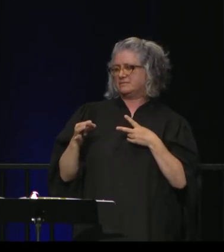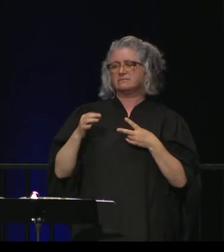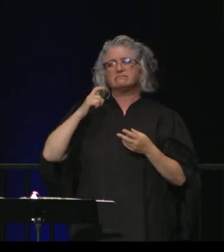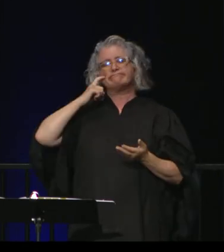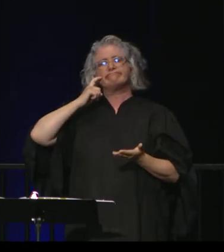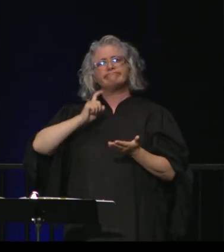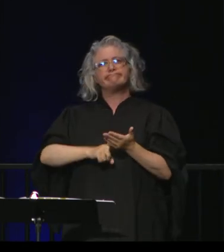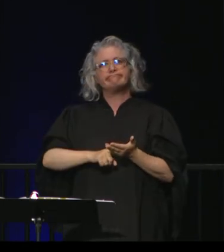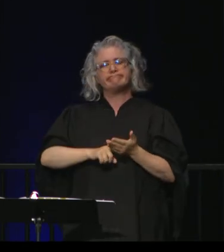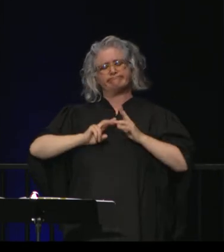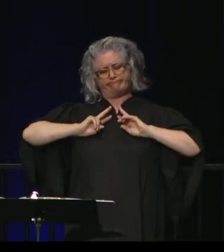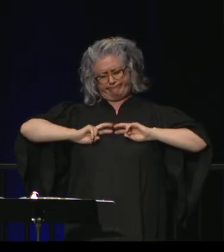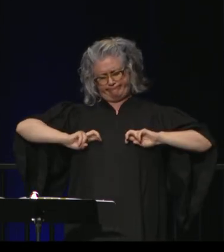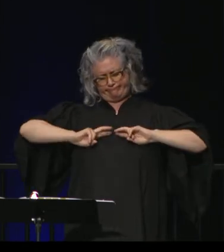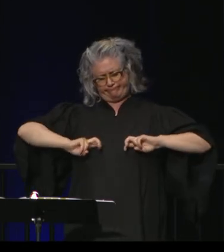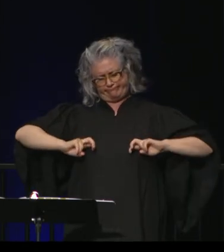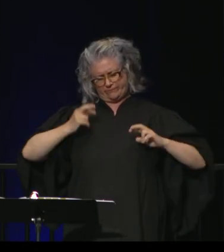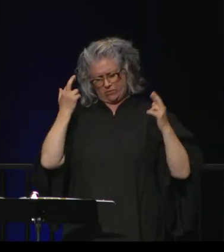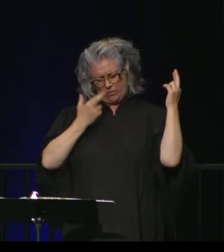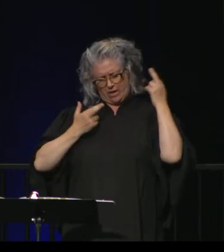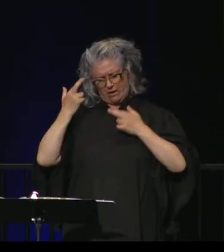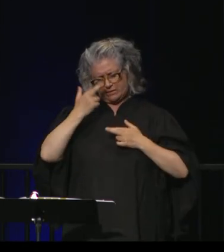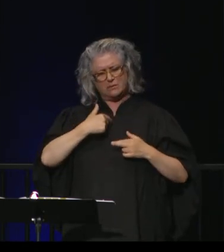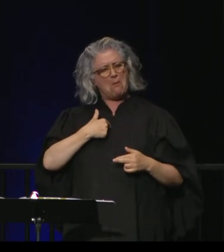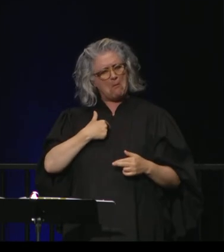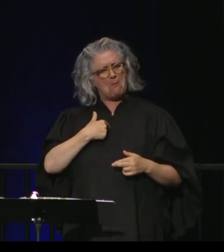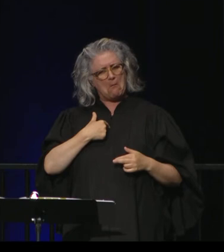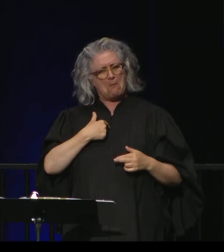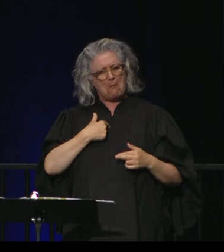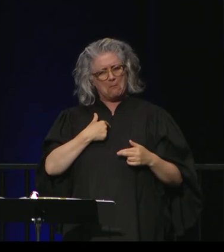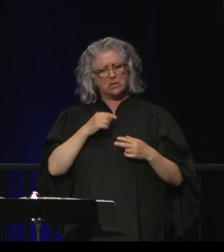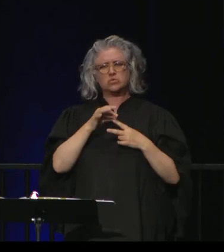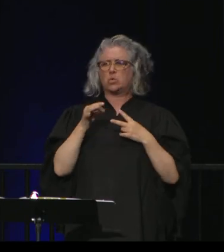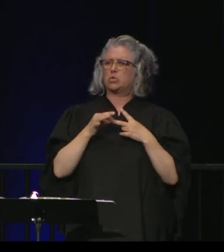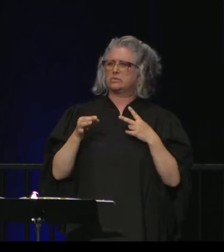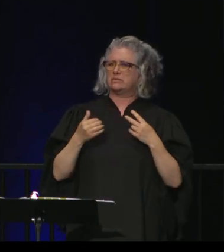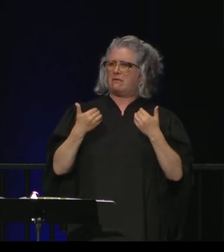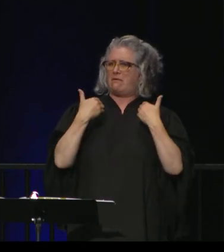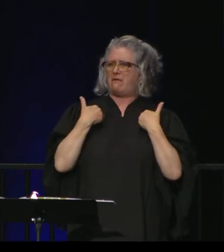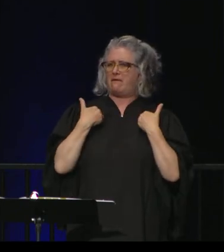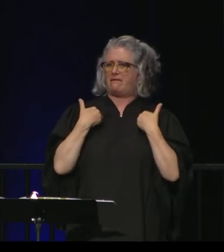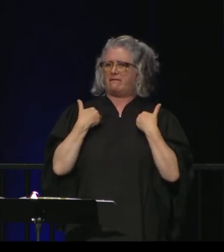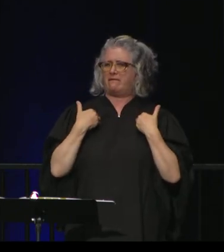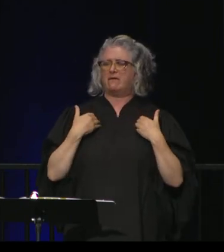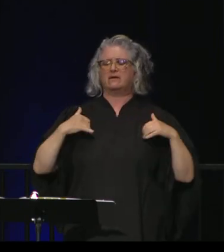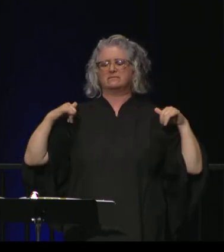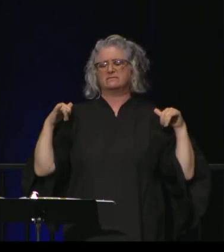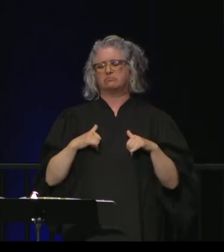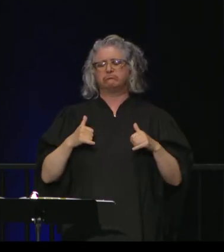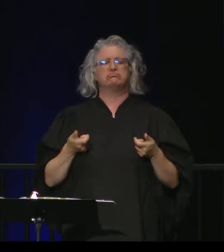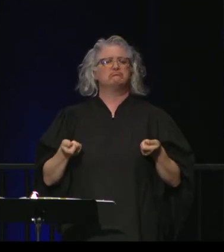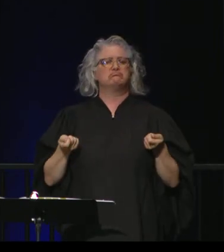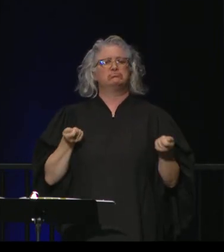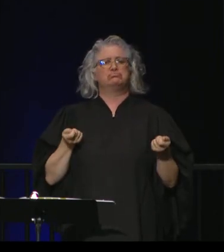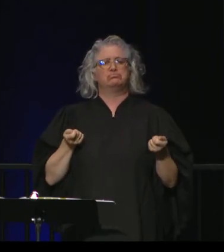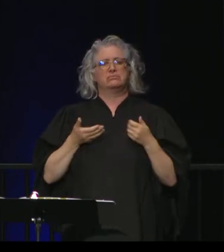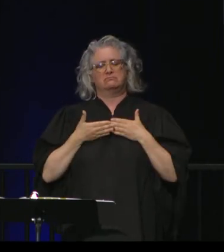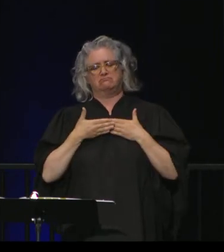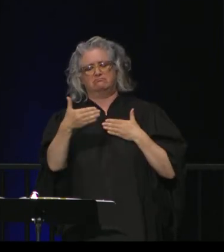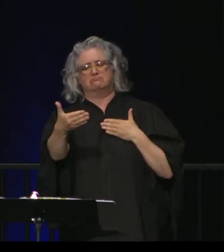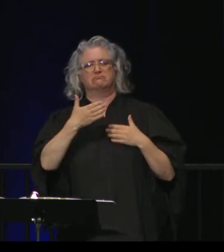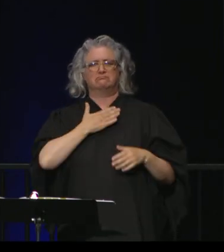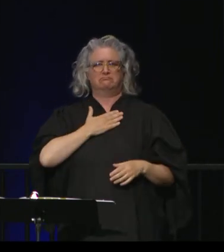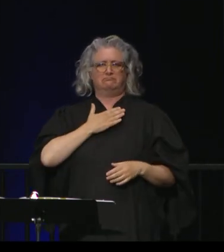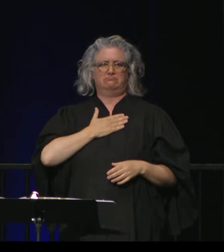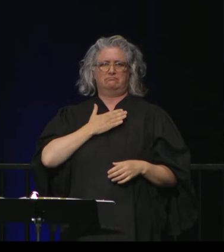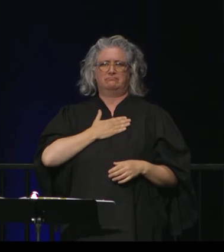recognition and realization of those choices that we remain masters of our own fate. We